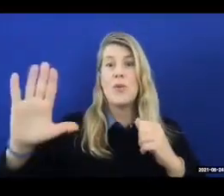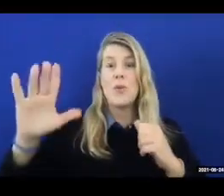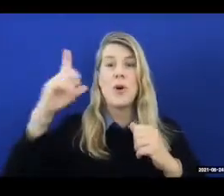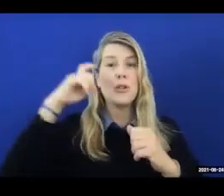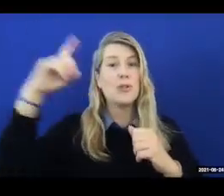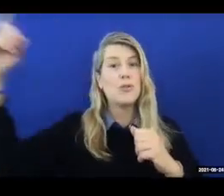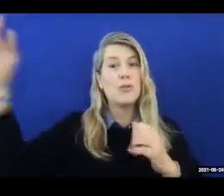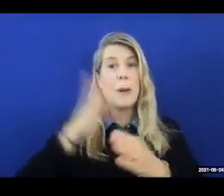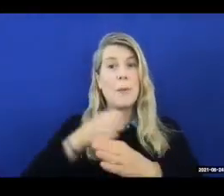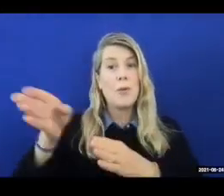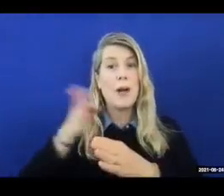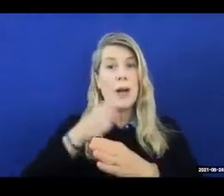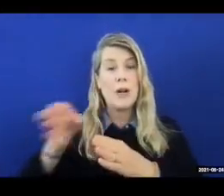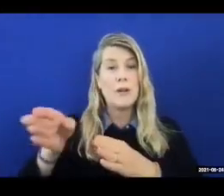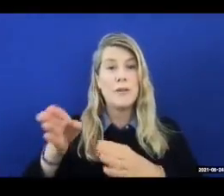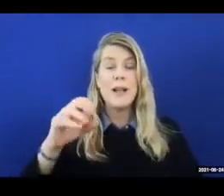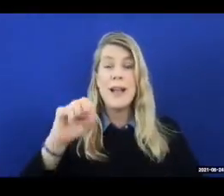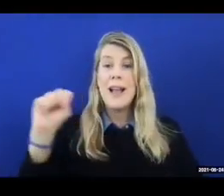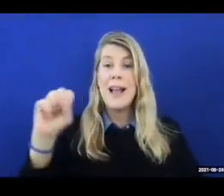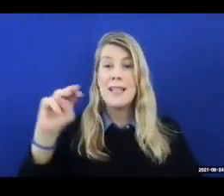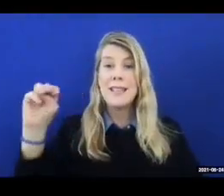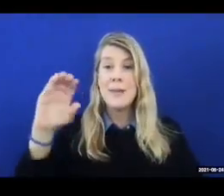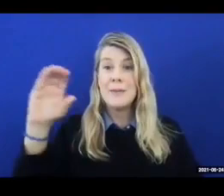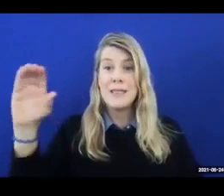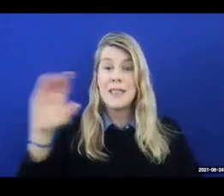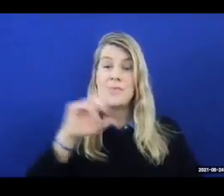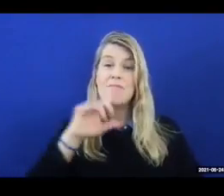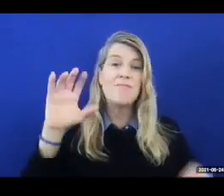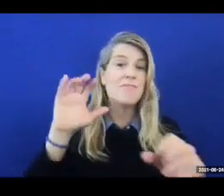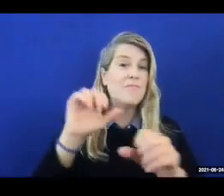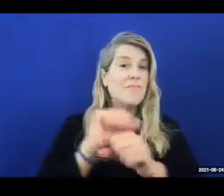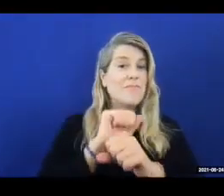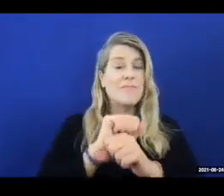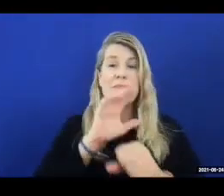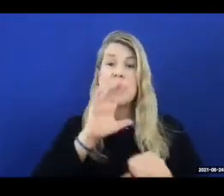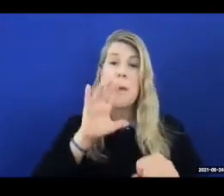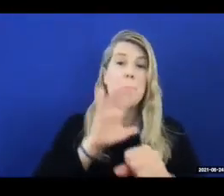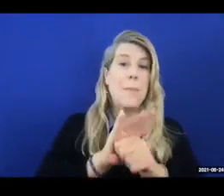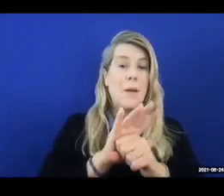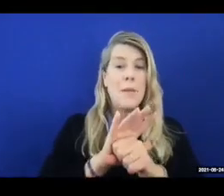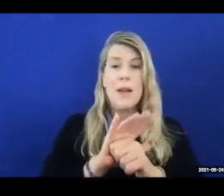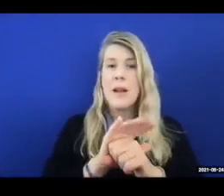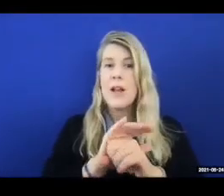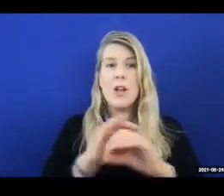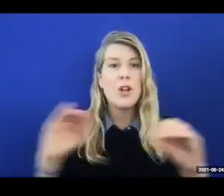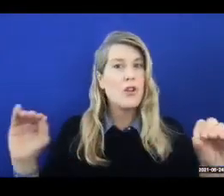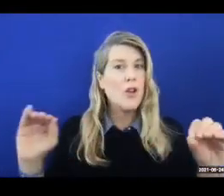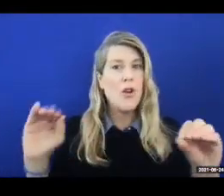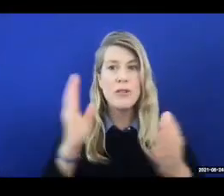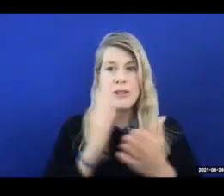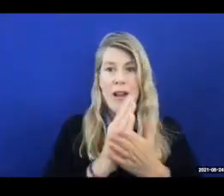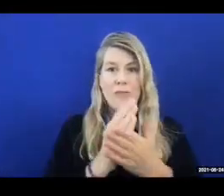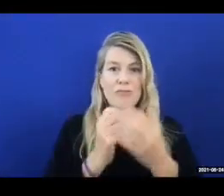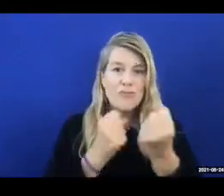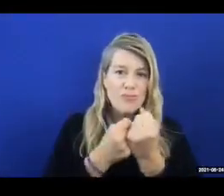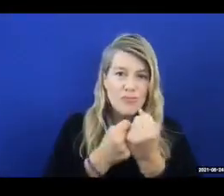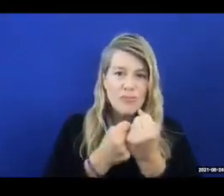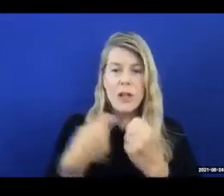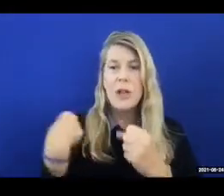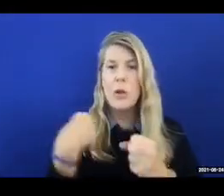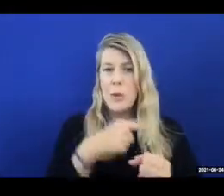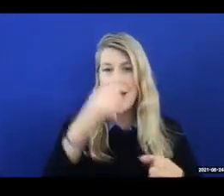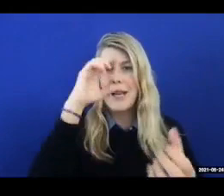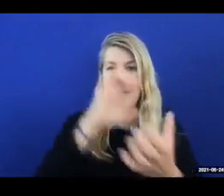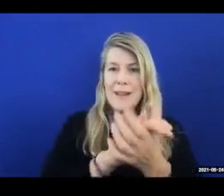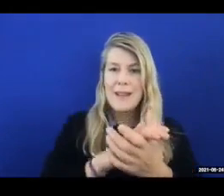career. SMC's commitment to you is unwavering. We believe